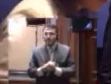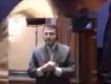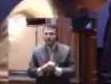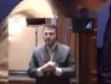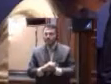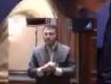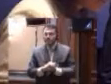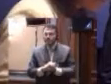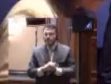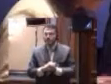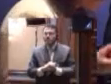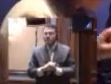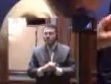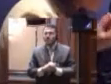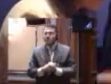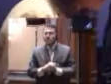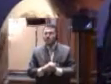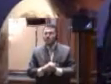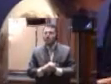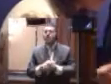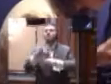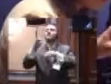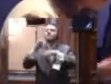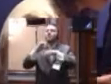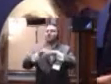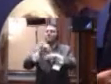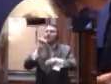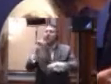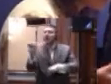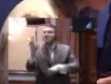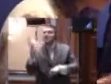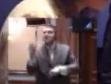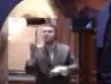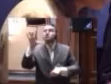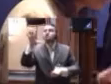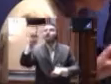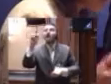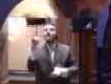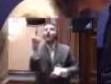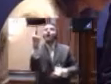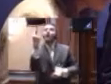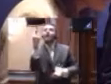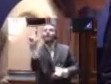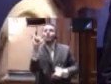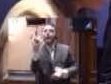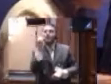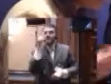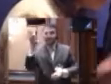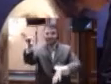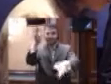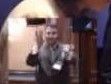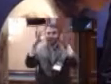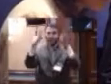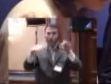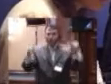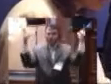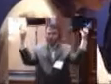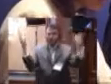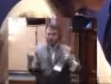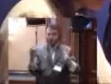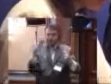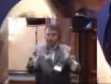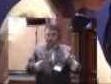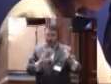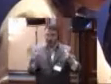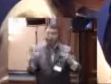up a panel of constitutional experts that drafted